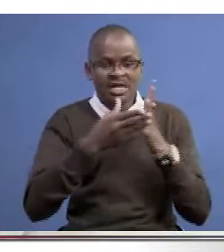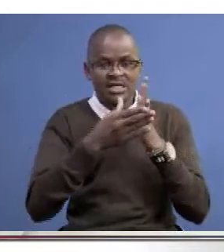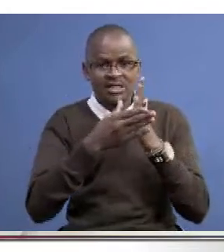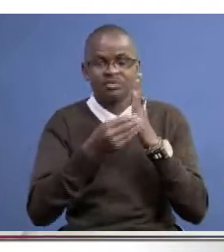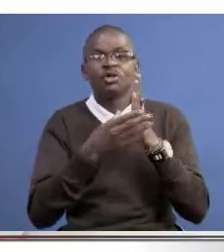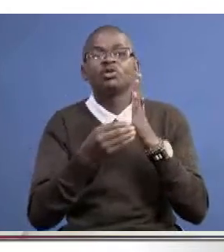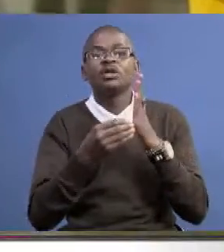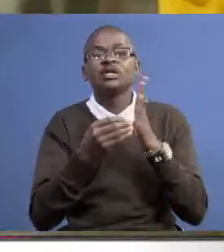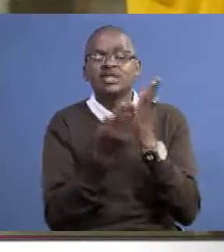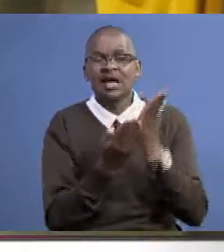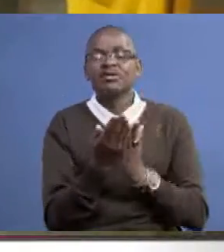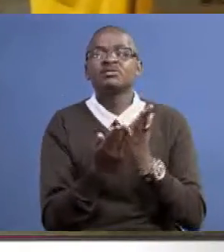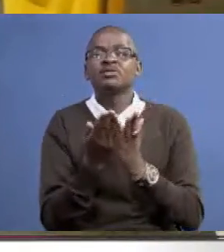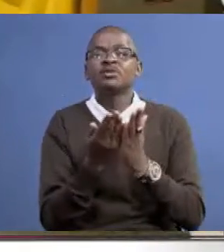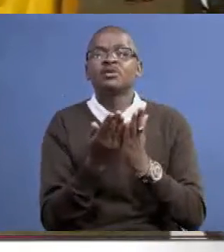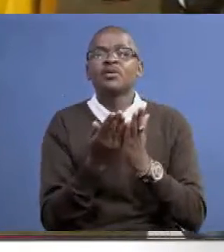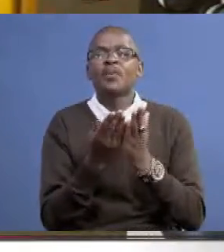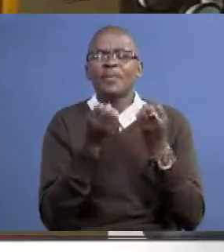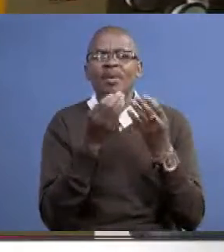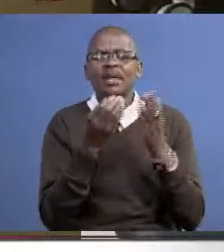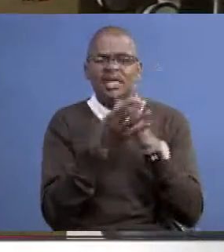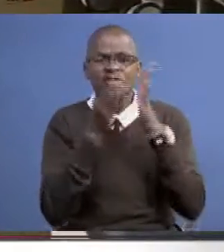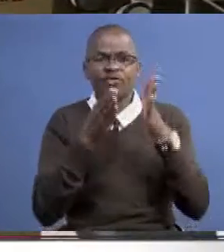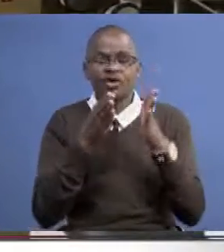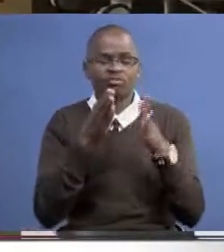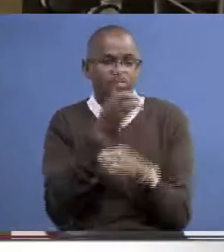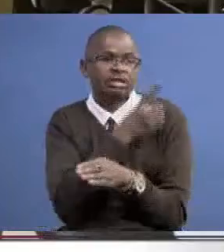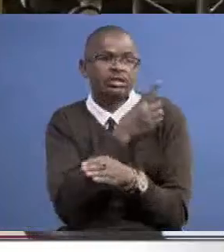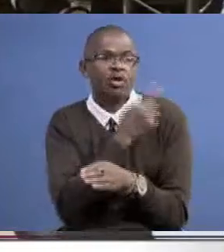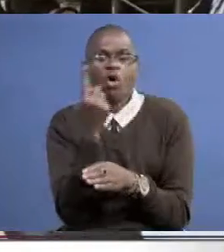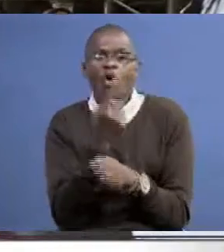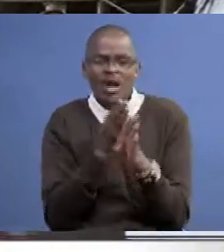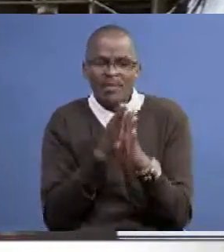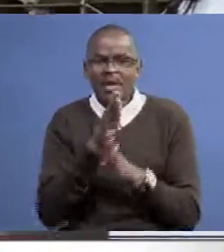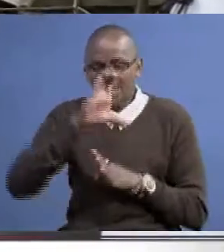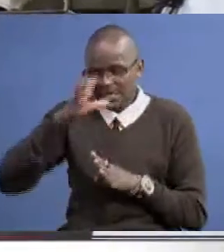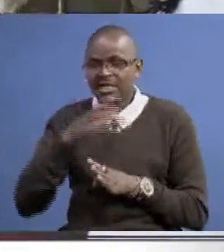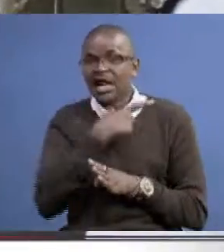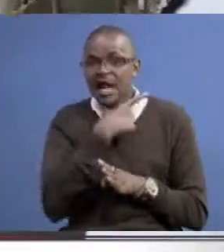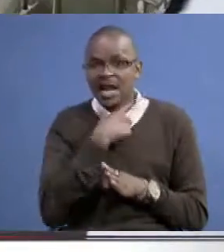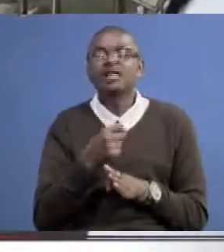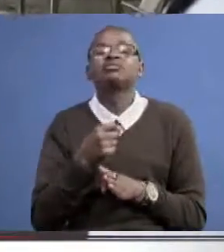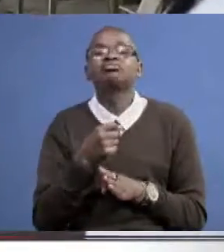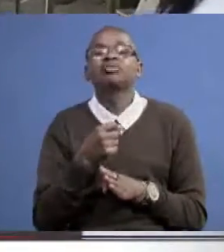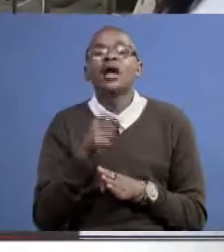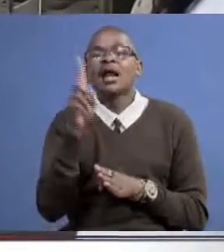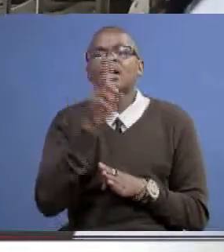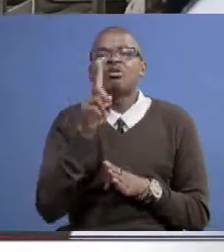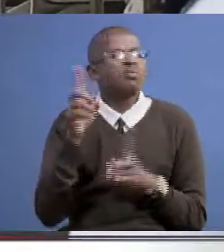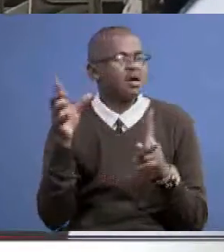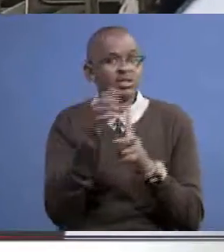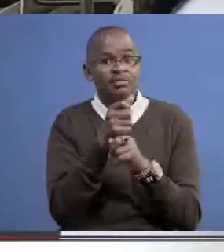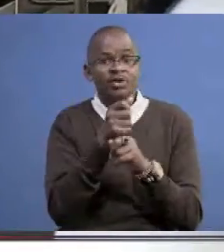specialist services. Most of the specialist doctors are located only in the major cities like Nairobi, making them inaccessible